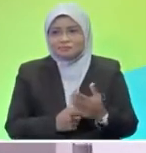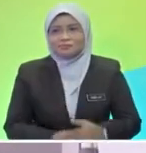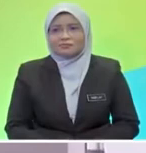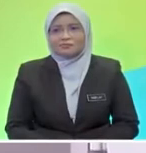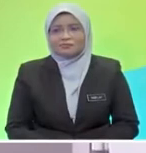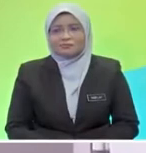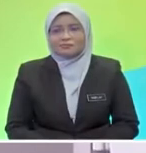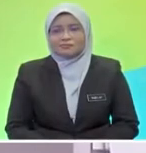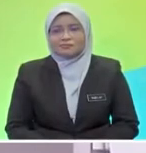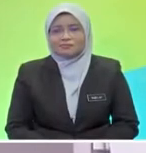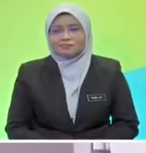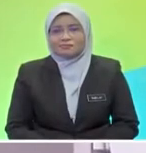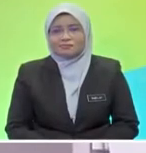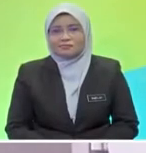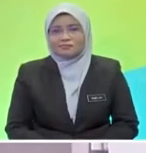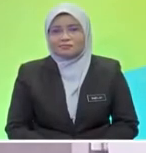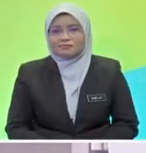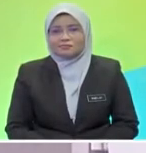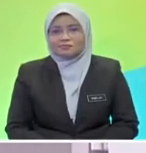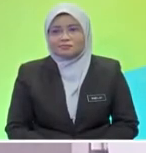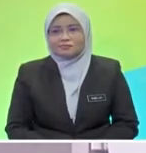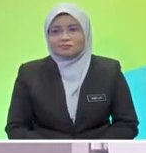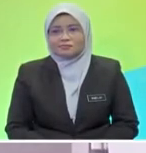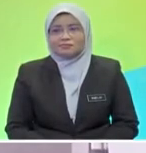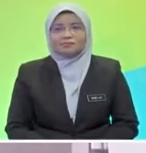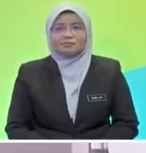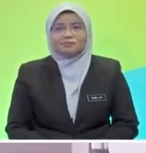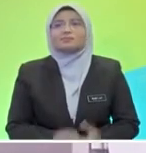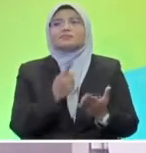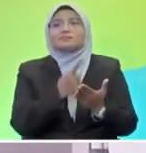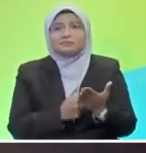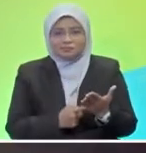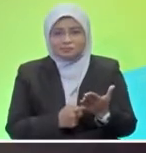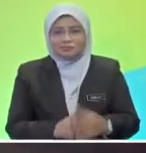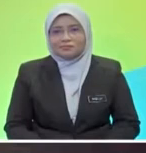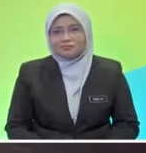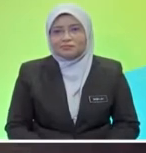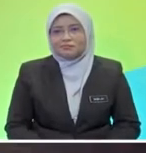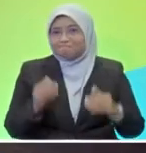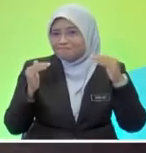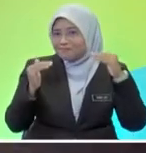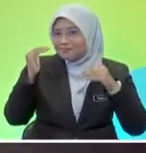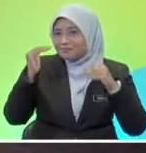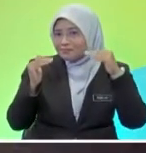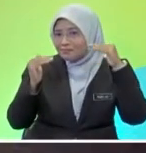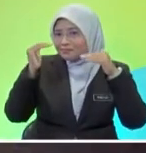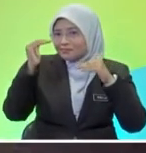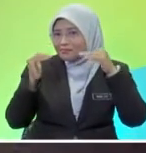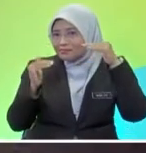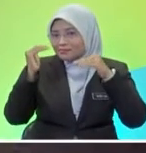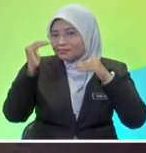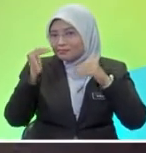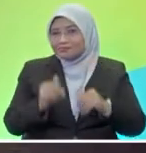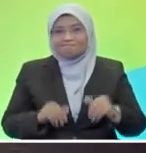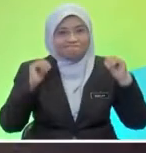head. It seems like a bean bag. Yes, she's balancing the bean bag on her head. Can you do that?